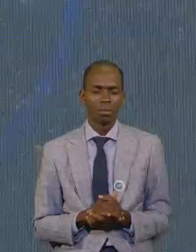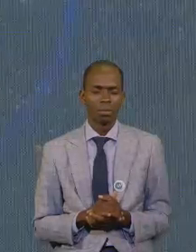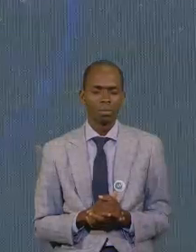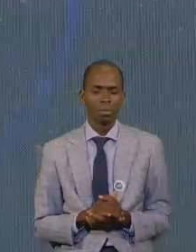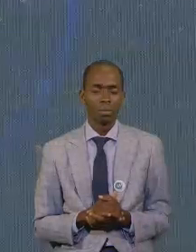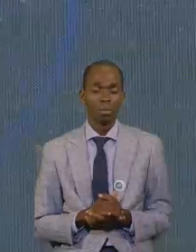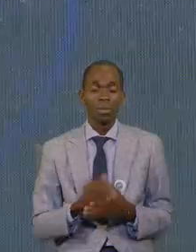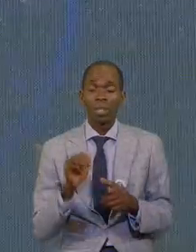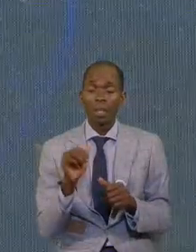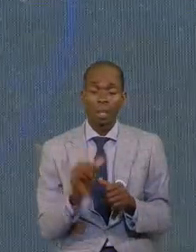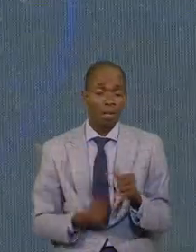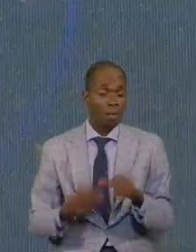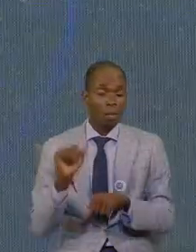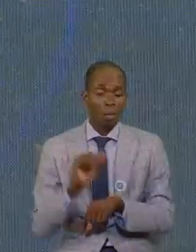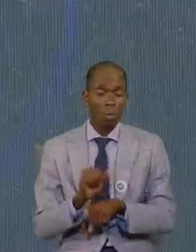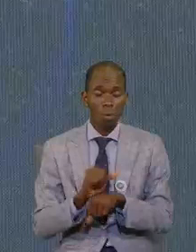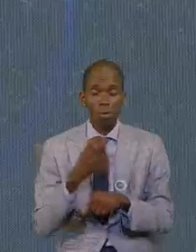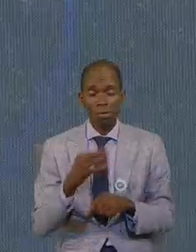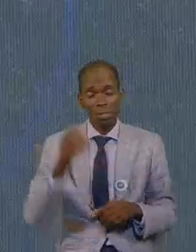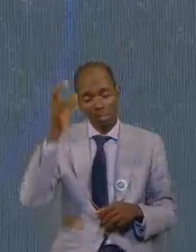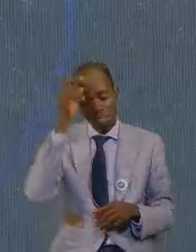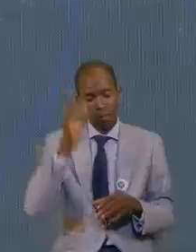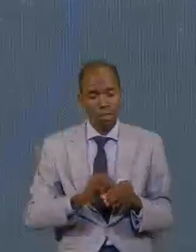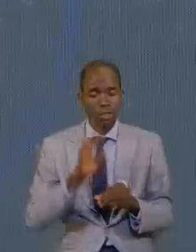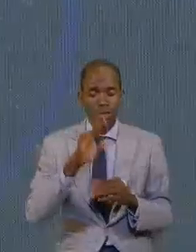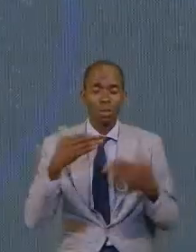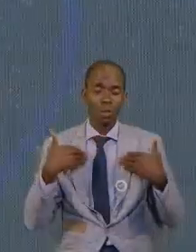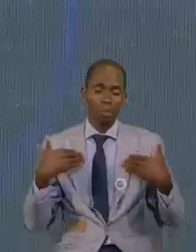Every work of the devil in your body,